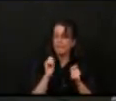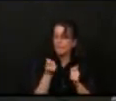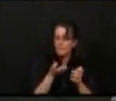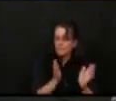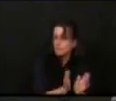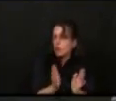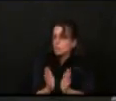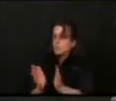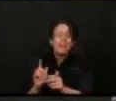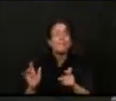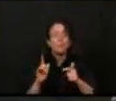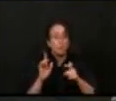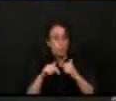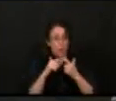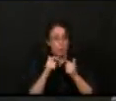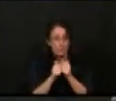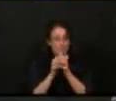revitalization work.